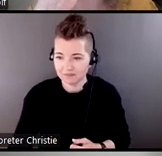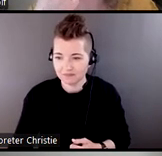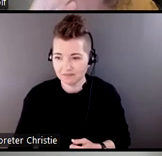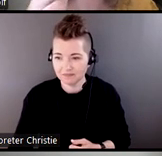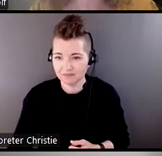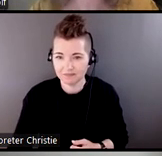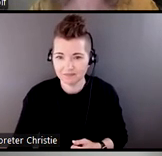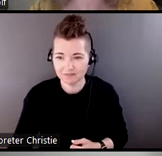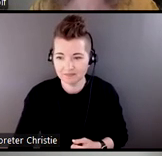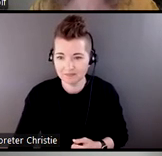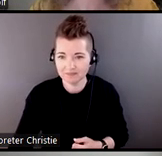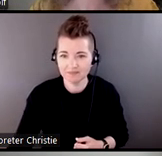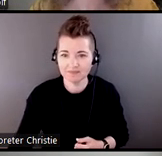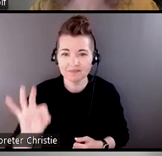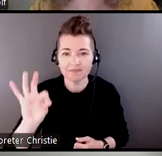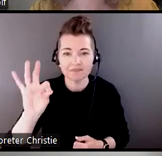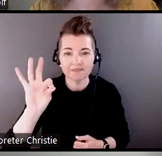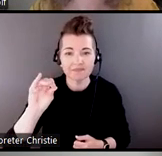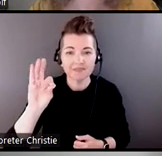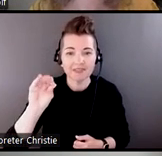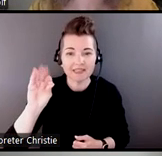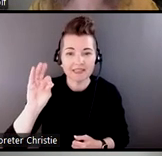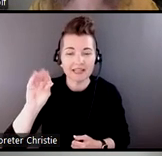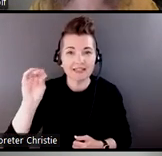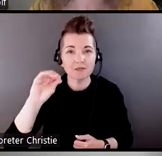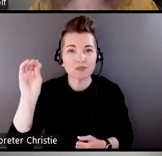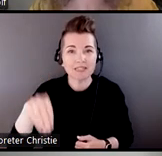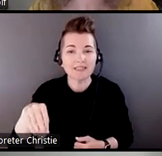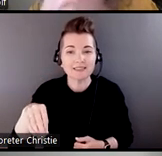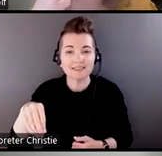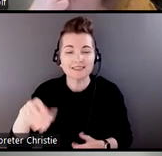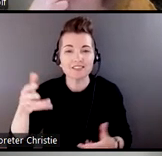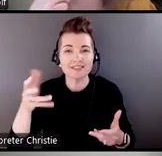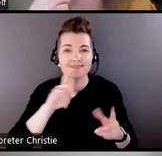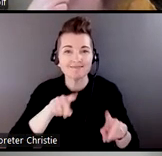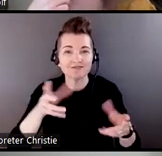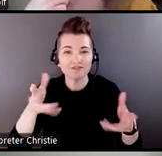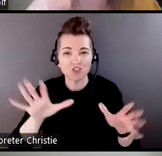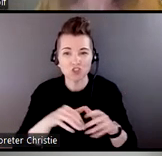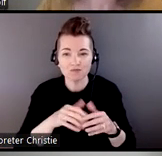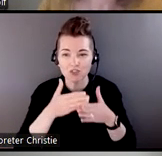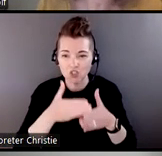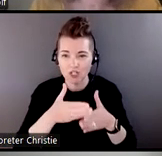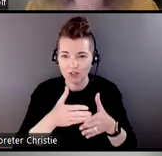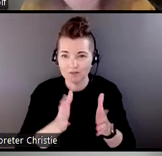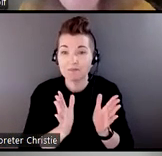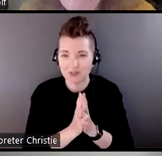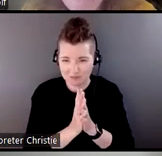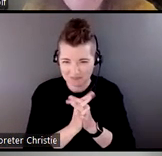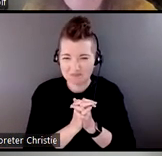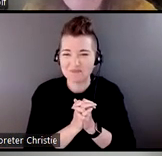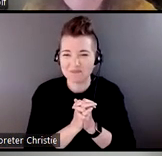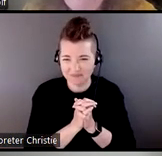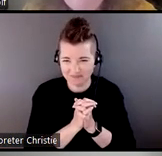All right, we've got over 90% participation. We'll share the results. There you go. Really